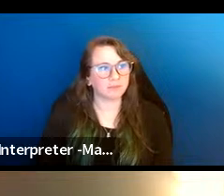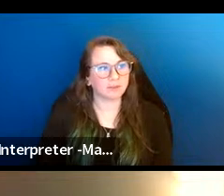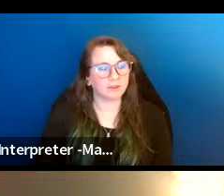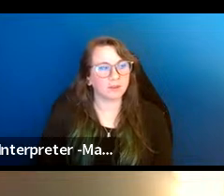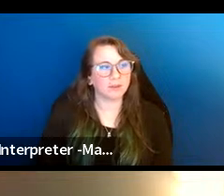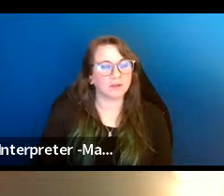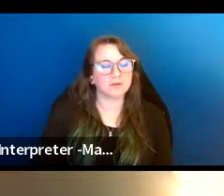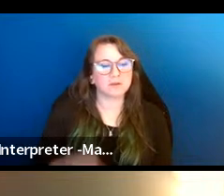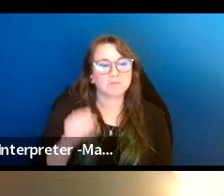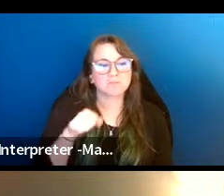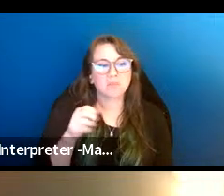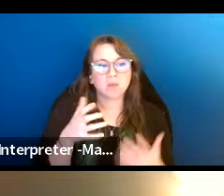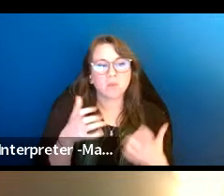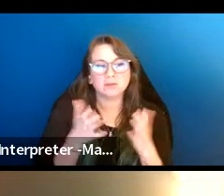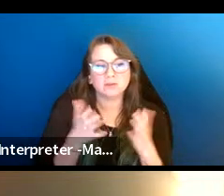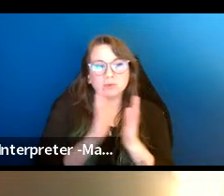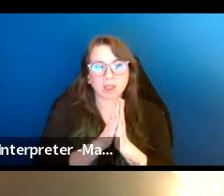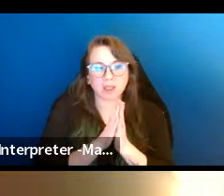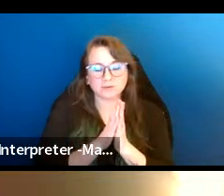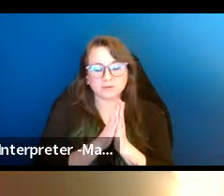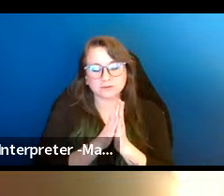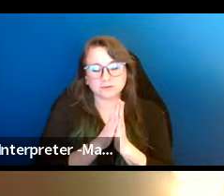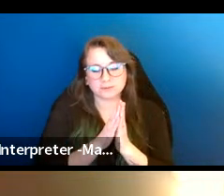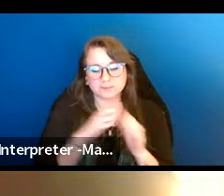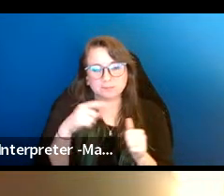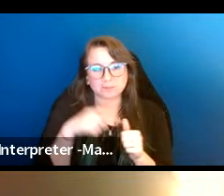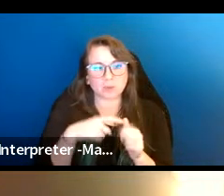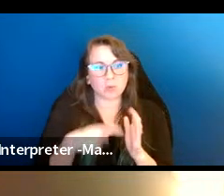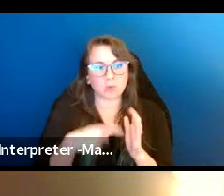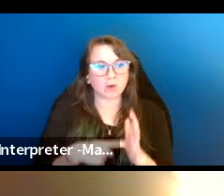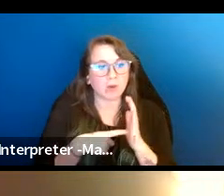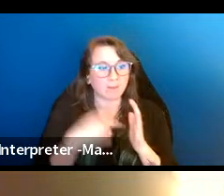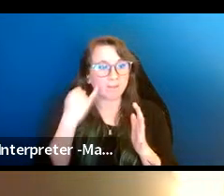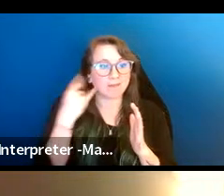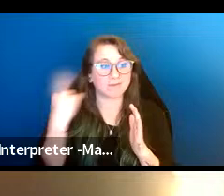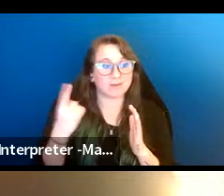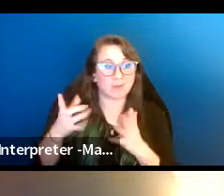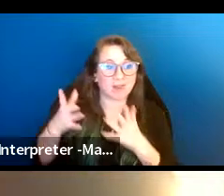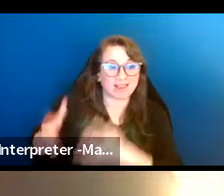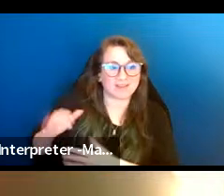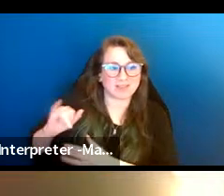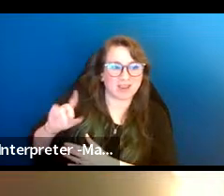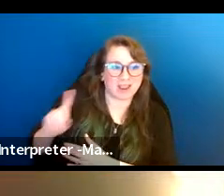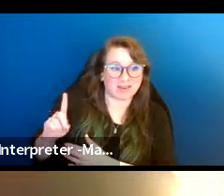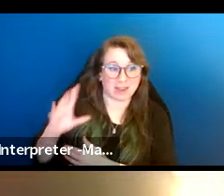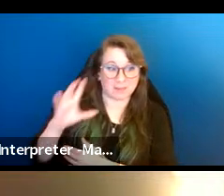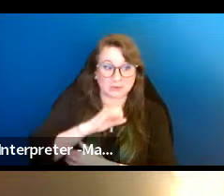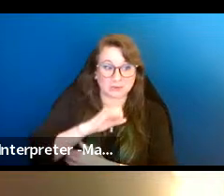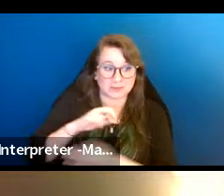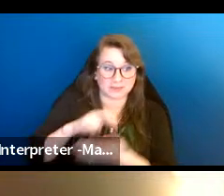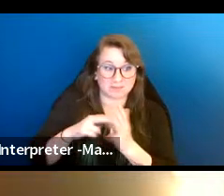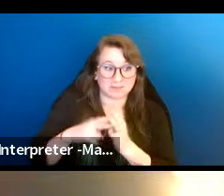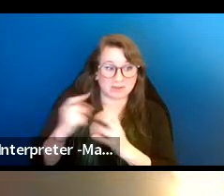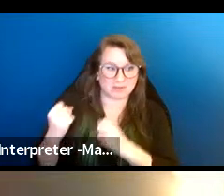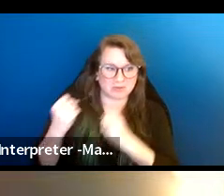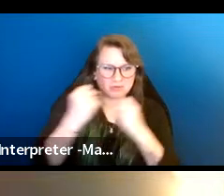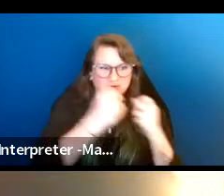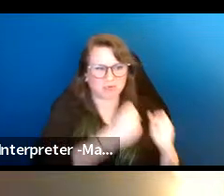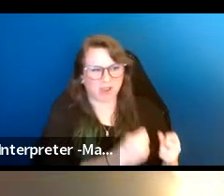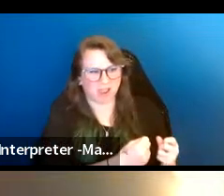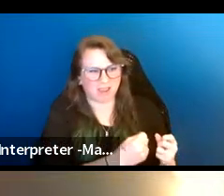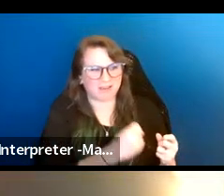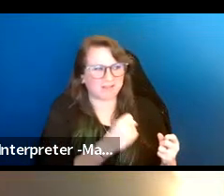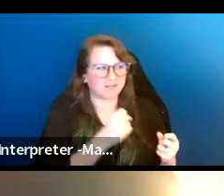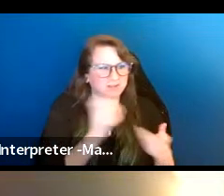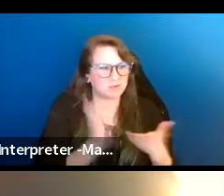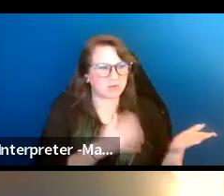Yeah, I wanted to ask about the requirement that someone leaves their ID, because I assume some people are going to need to drive to take these tools back to their